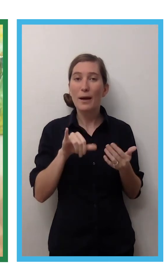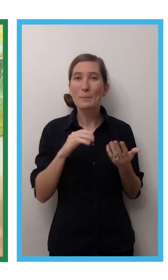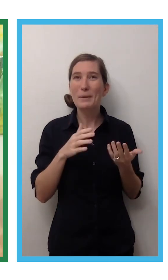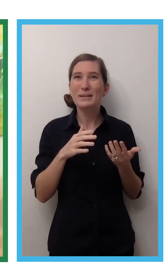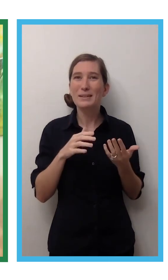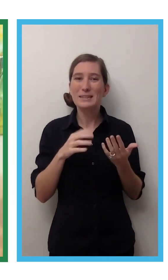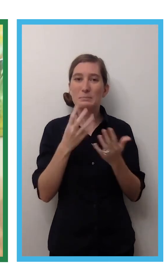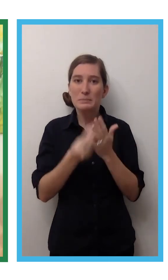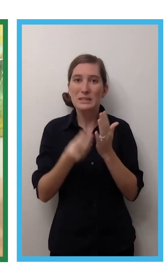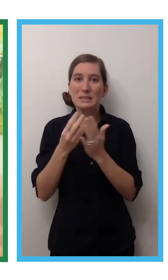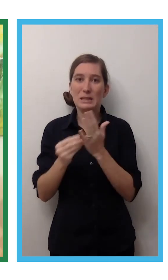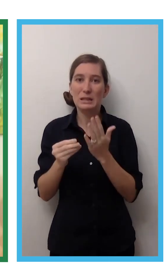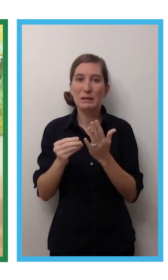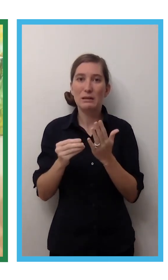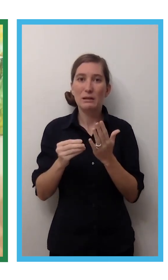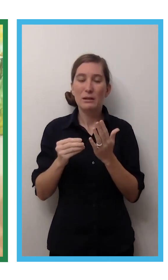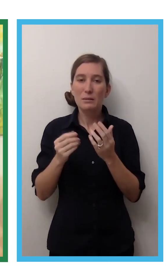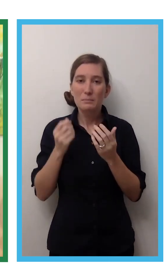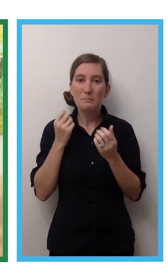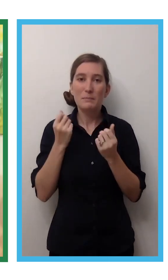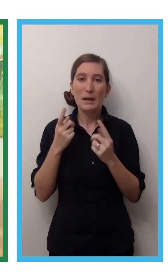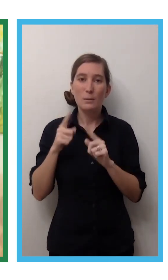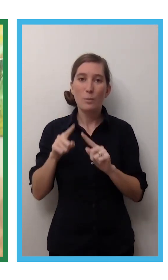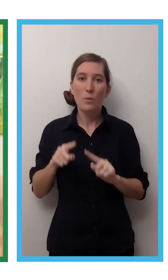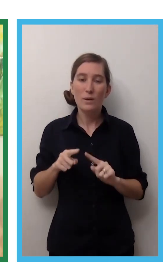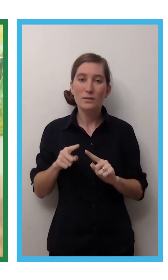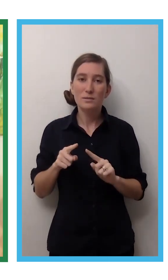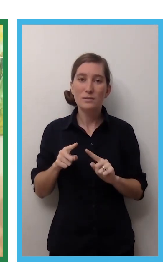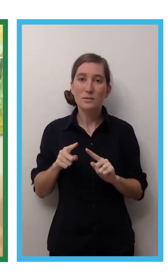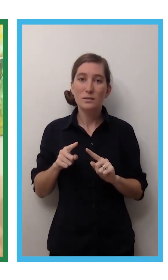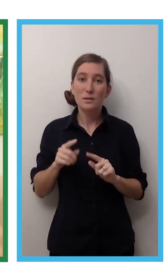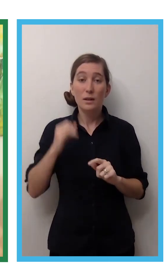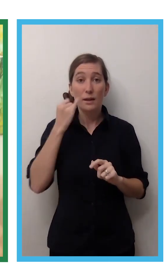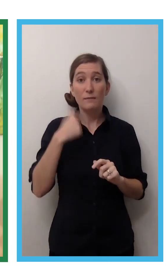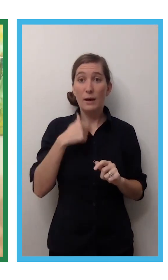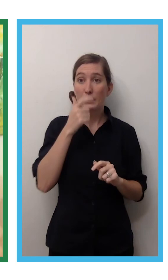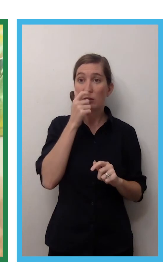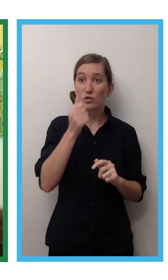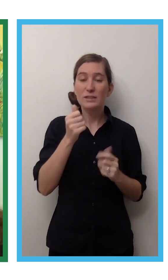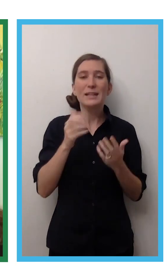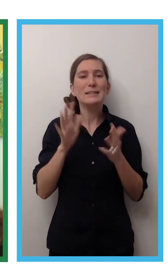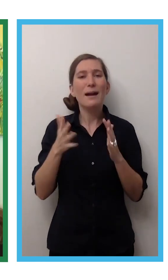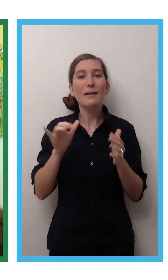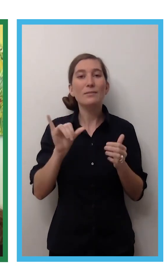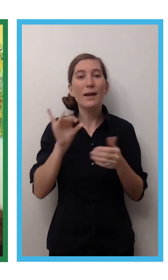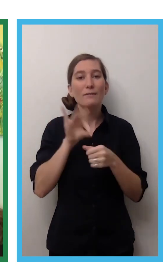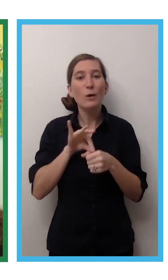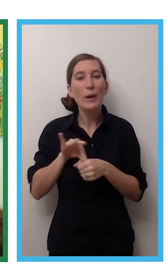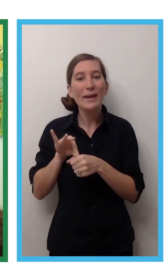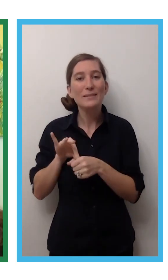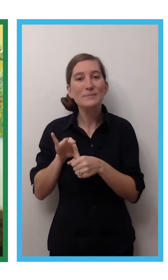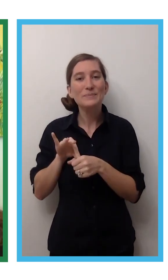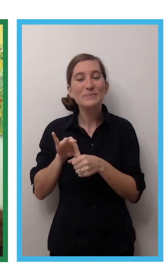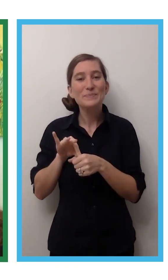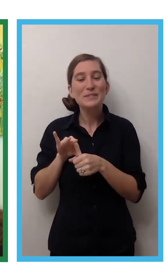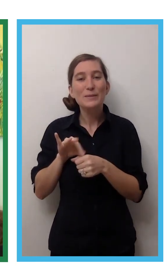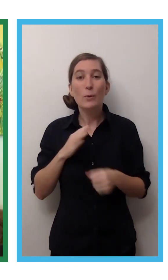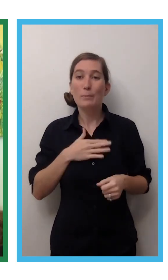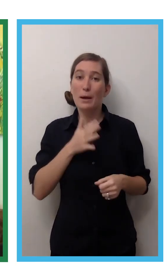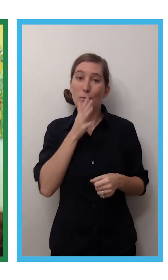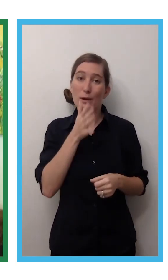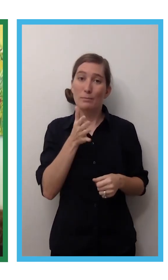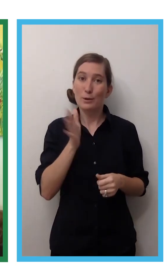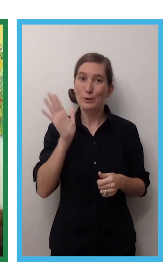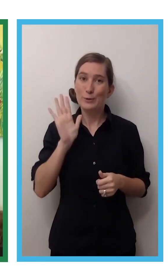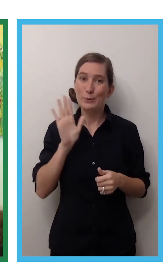so-and-so. If you're interested, it's kind of like voting, you know, or my grandmother used to say about letters, you know, when I'd say,